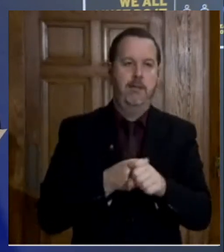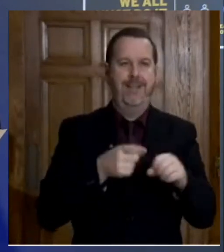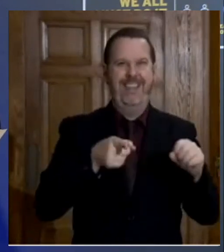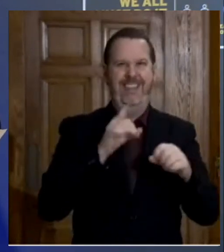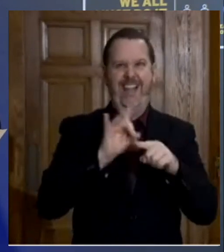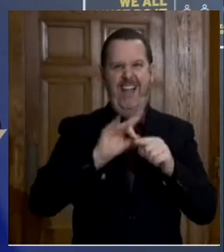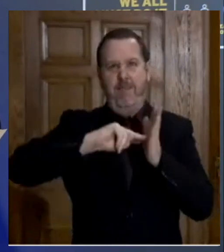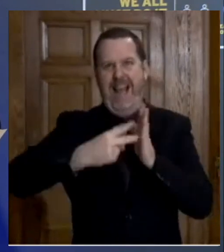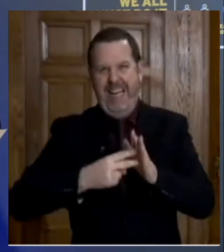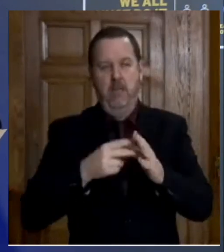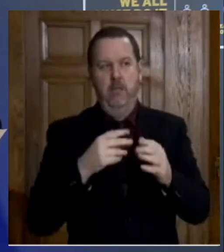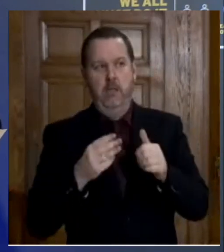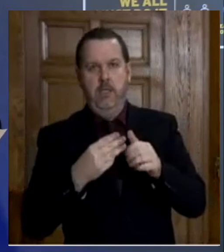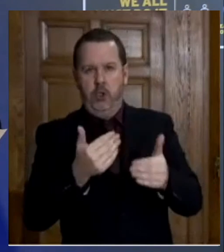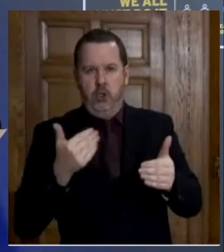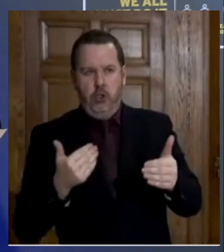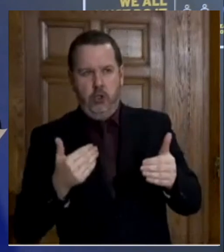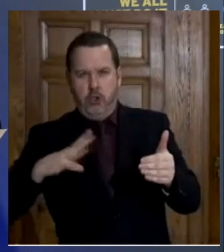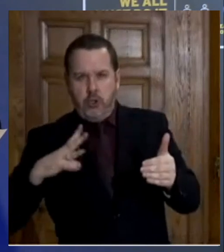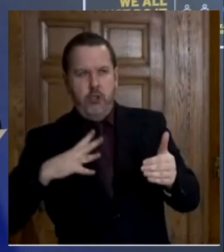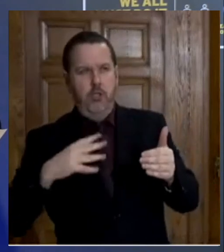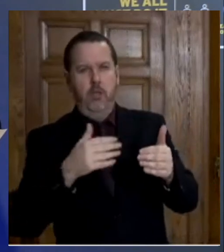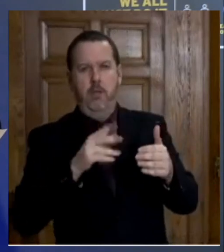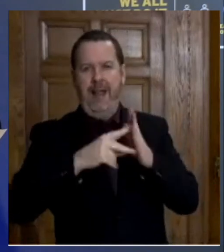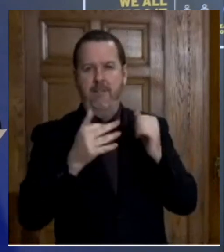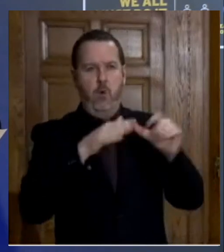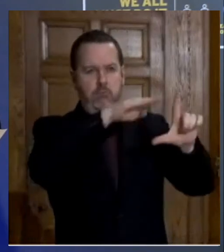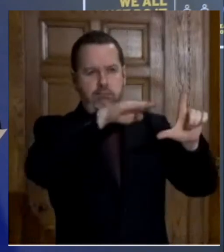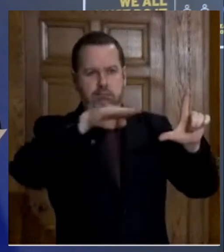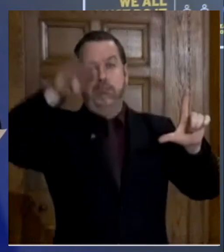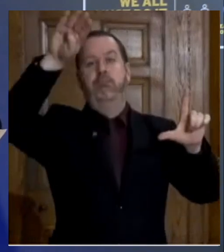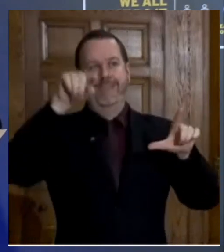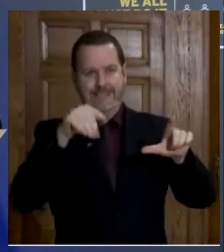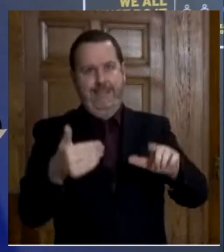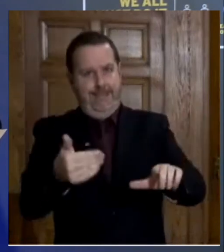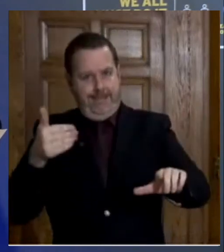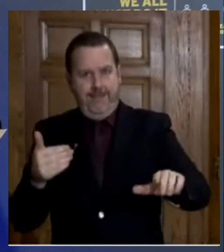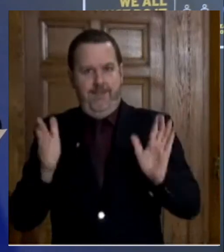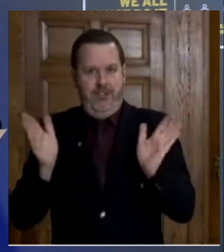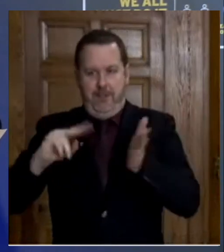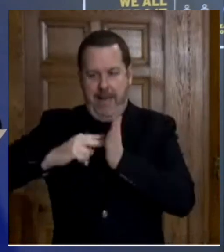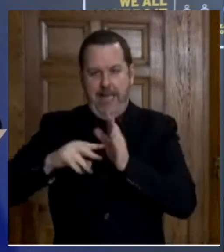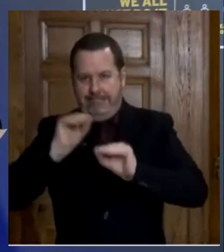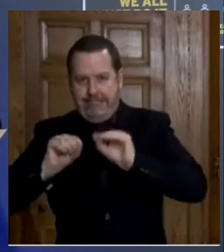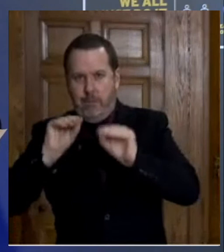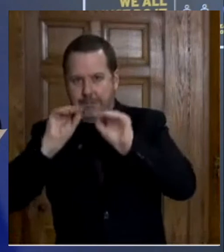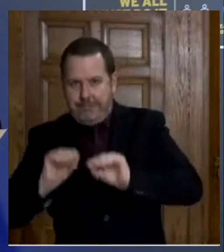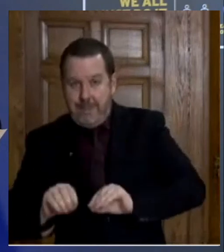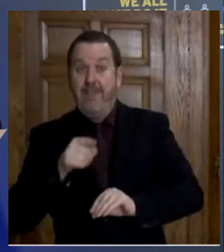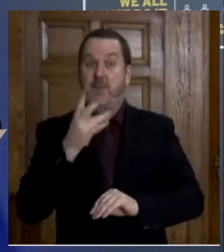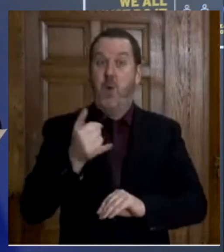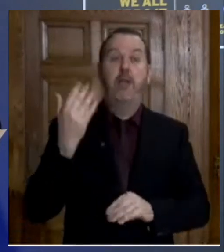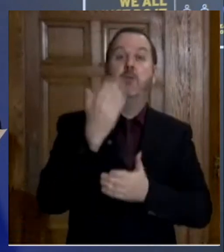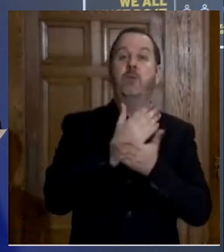preparing for. It's one as we're looking at from a regional approach, and that's why we took those very difficult decisions in turning down those elective care procedures,